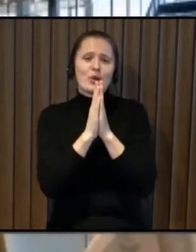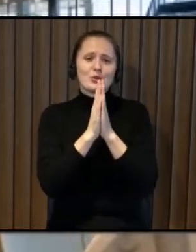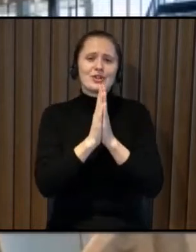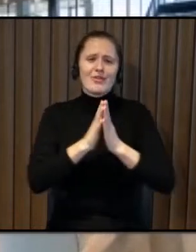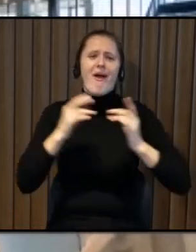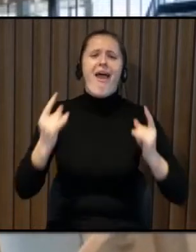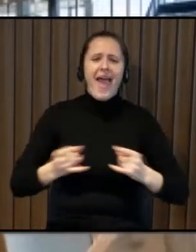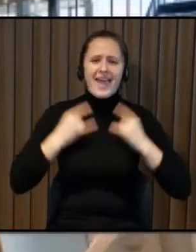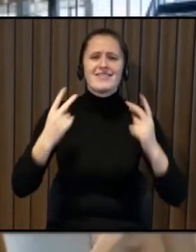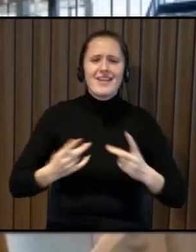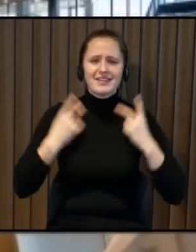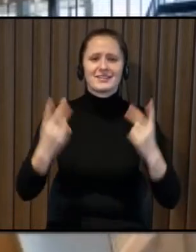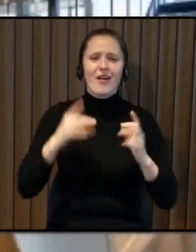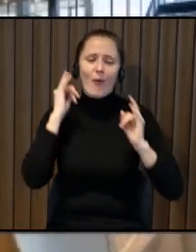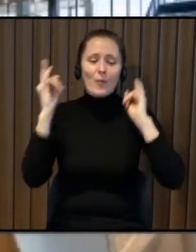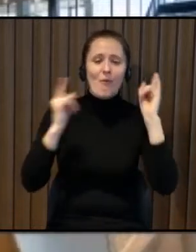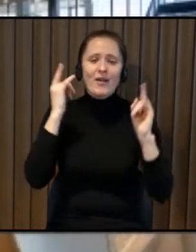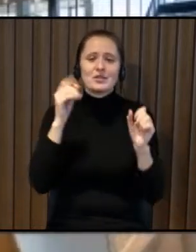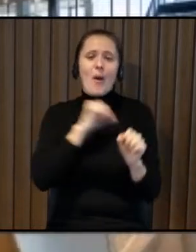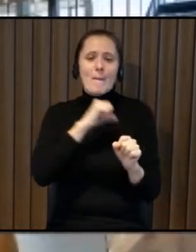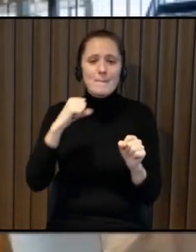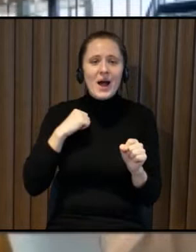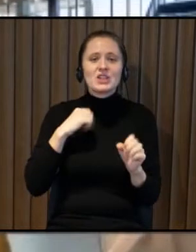fall asleep by that